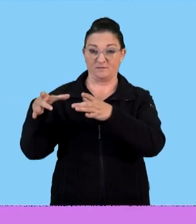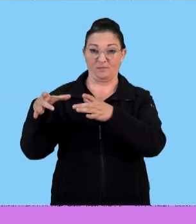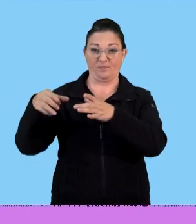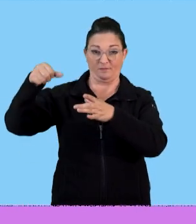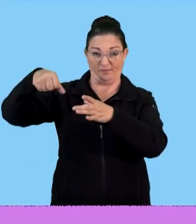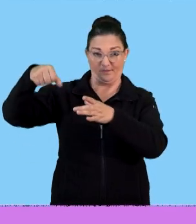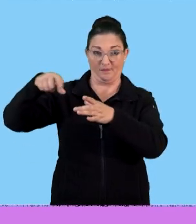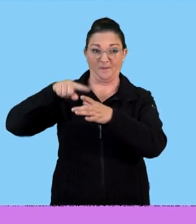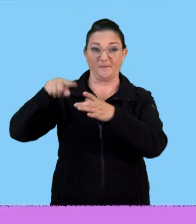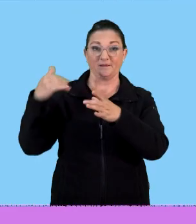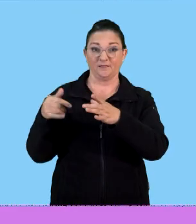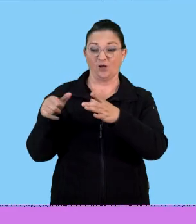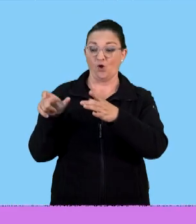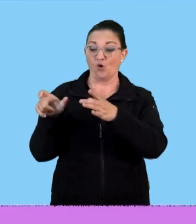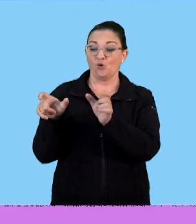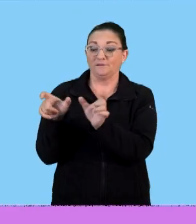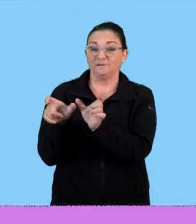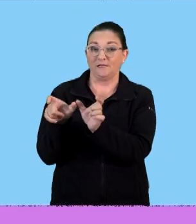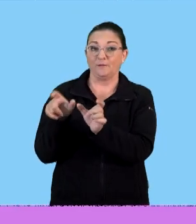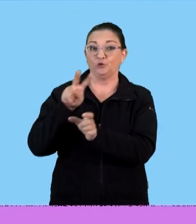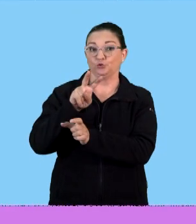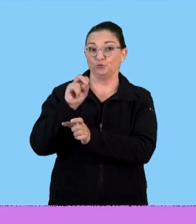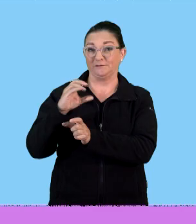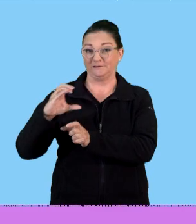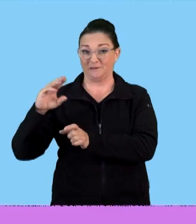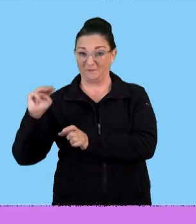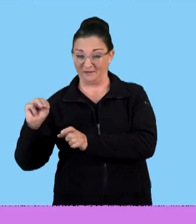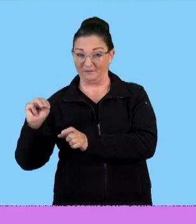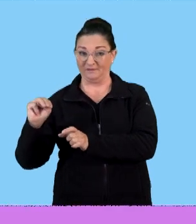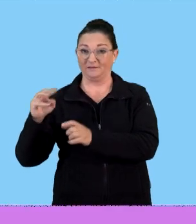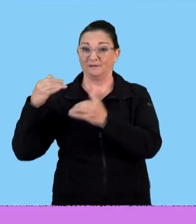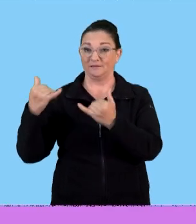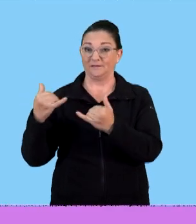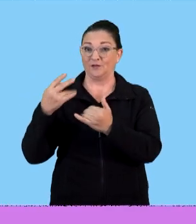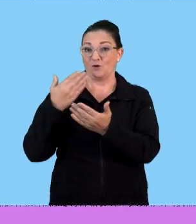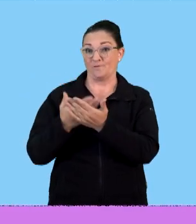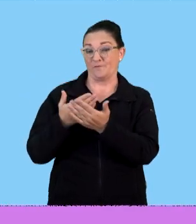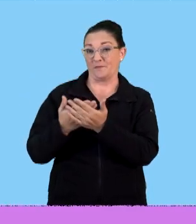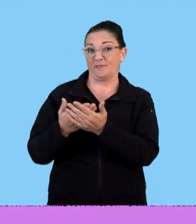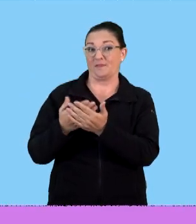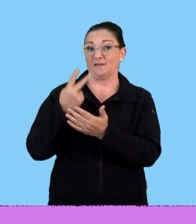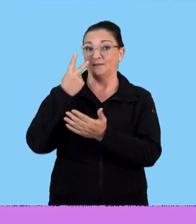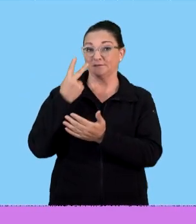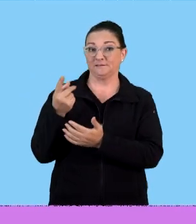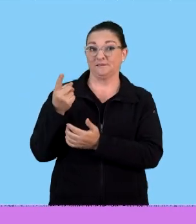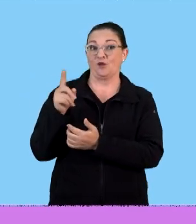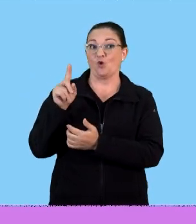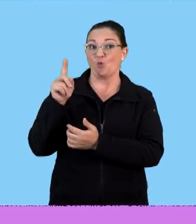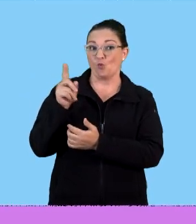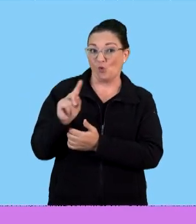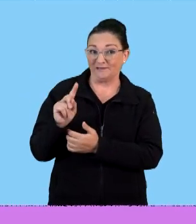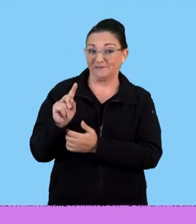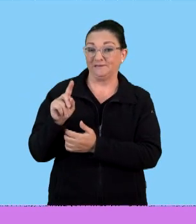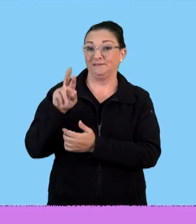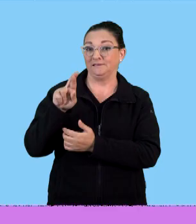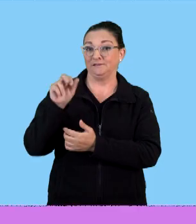bucket, if the diameter of it is 20 centimeters. So we are basically saying from here to there, right? That's